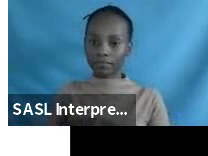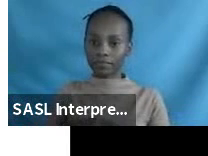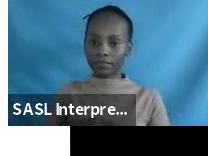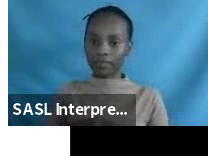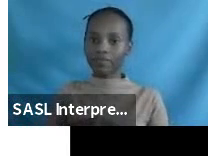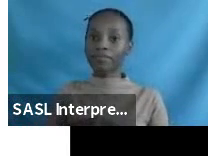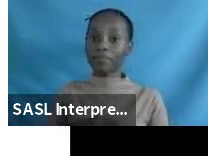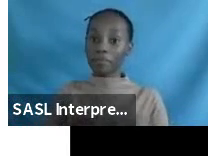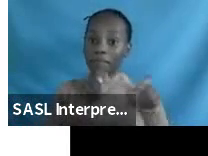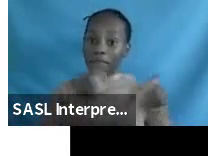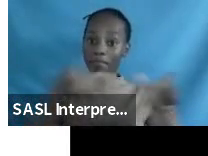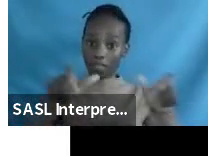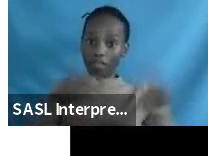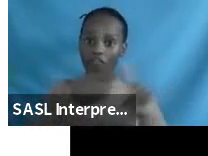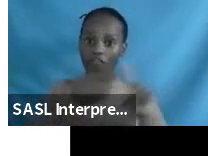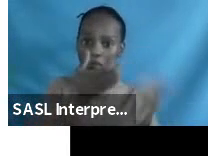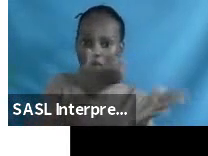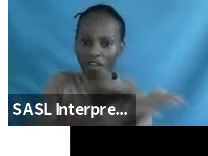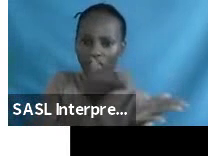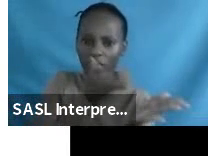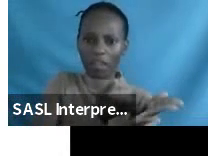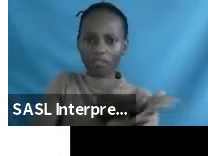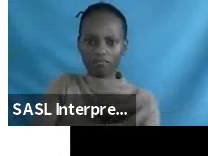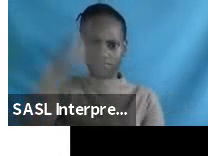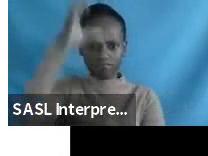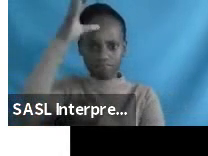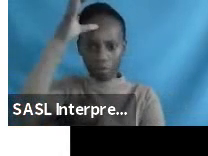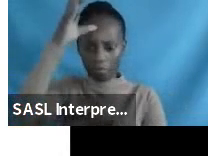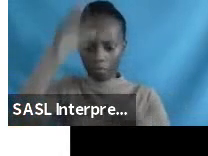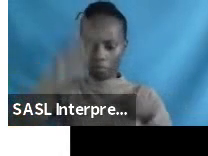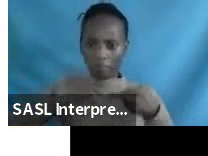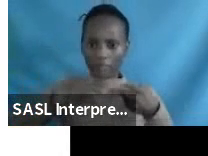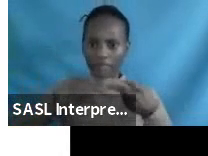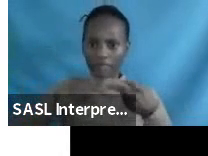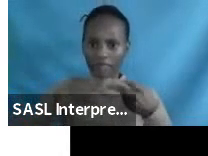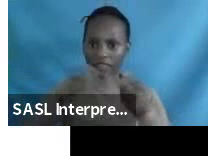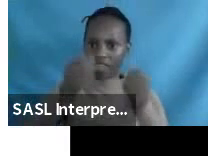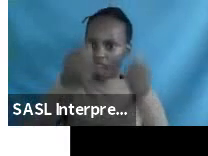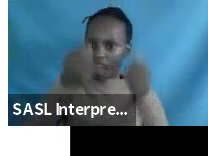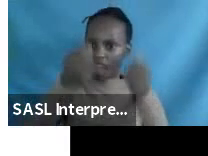the economics, accounting, and other related investigation